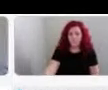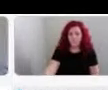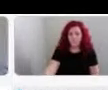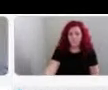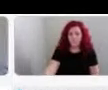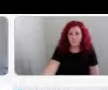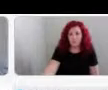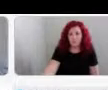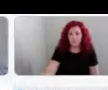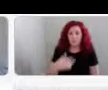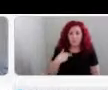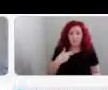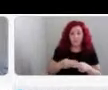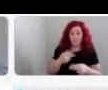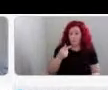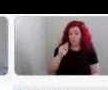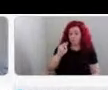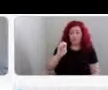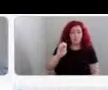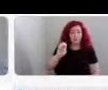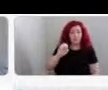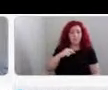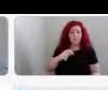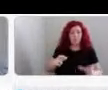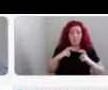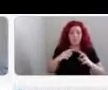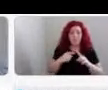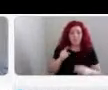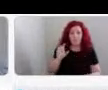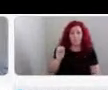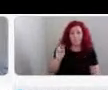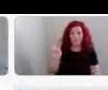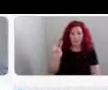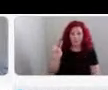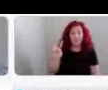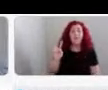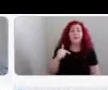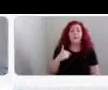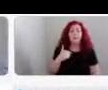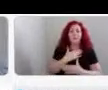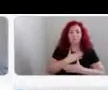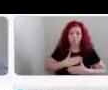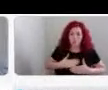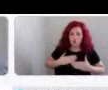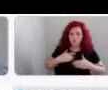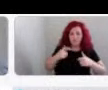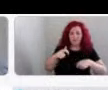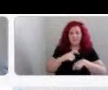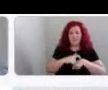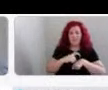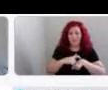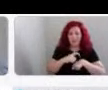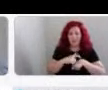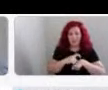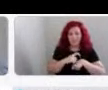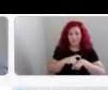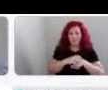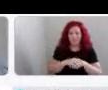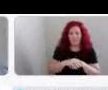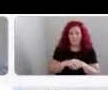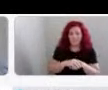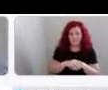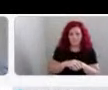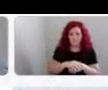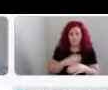jean and i'm a retiree from oro valley i'm appreciative of this time so thank you so much